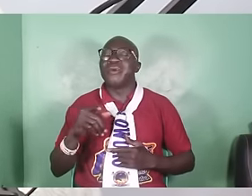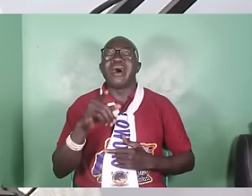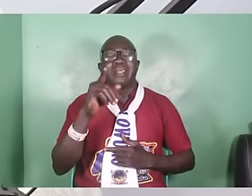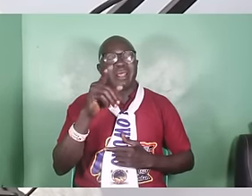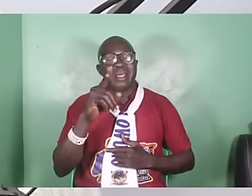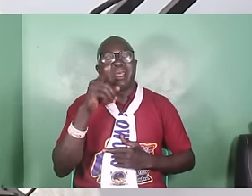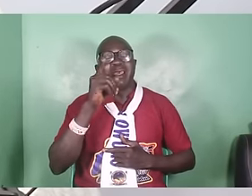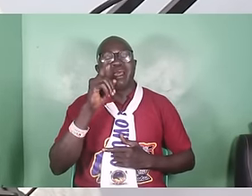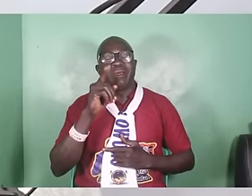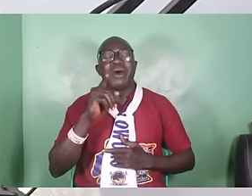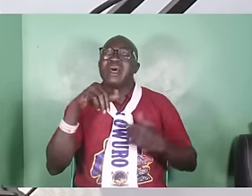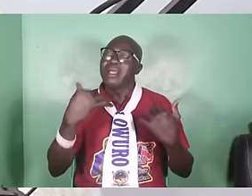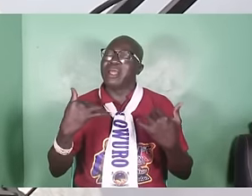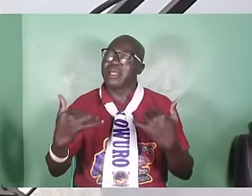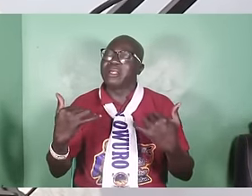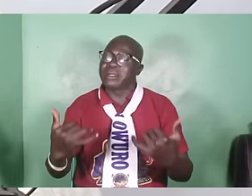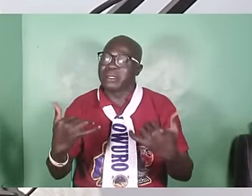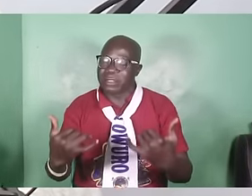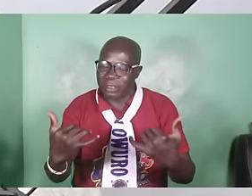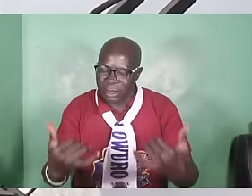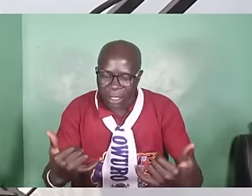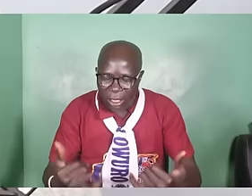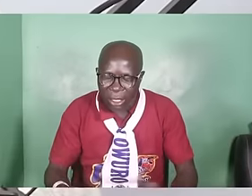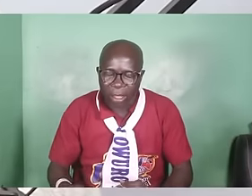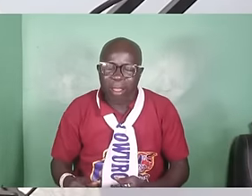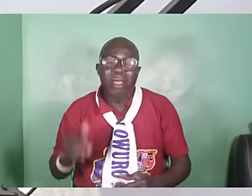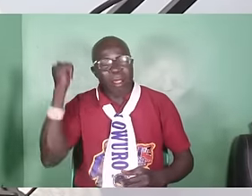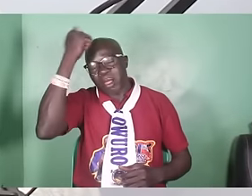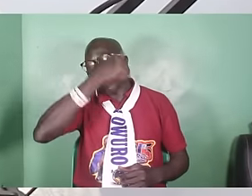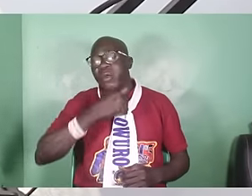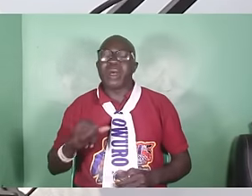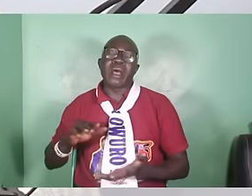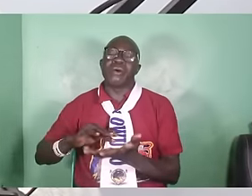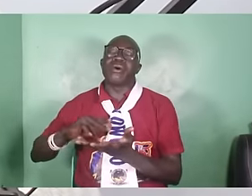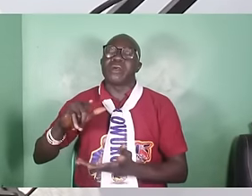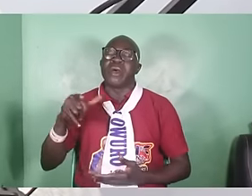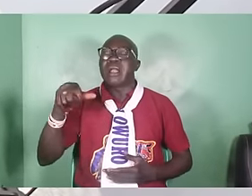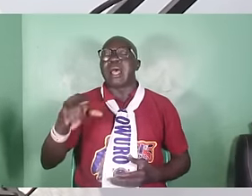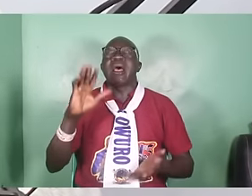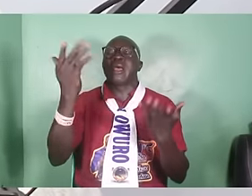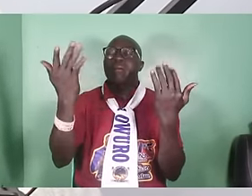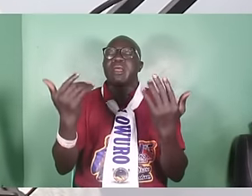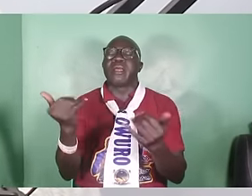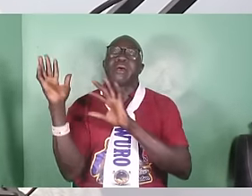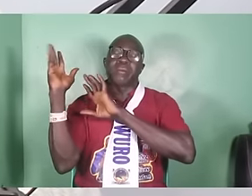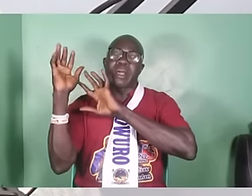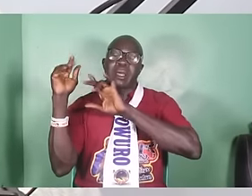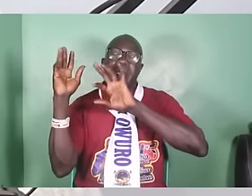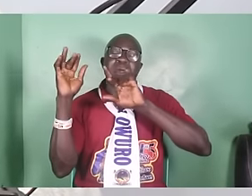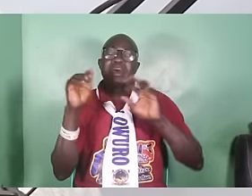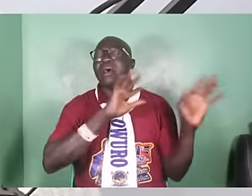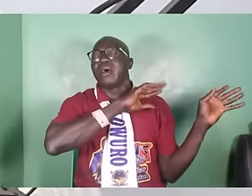wale wale wale ni si si Ewa ogore pe